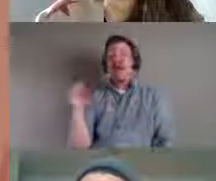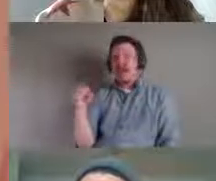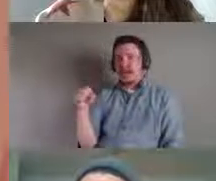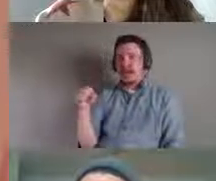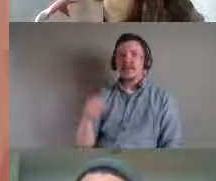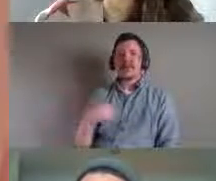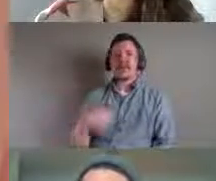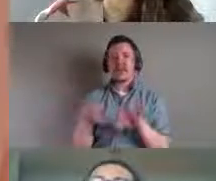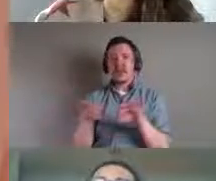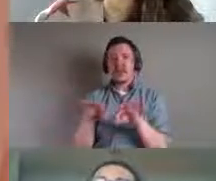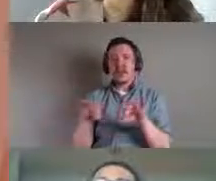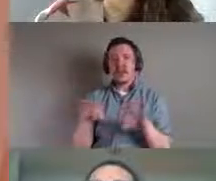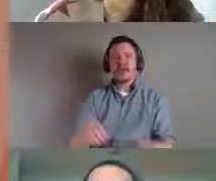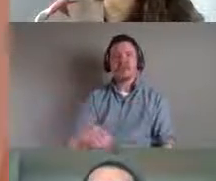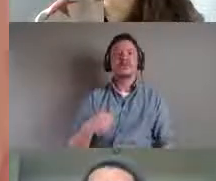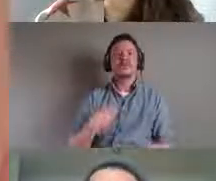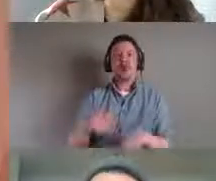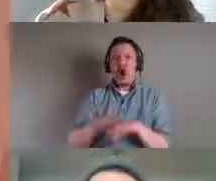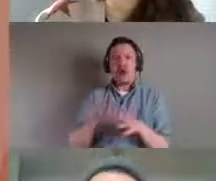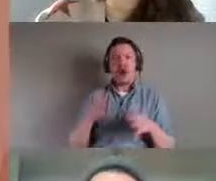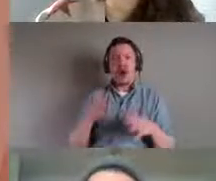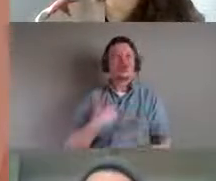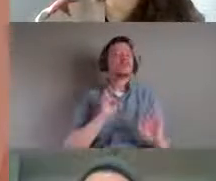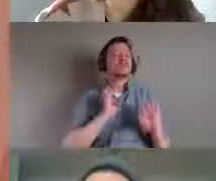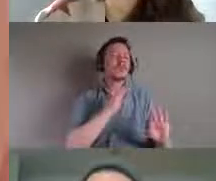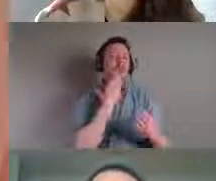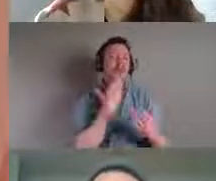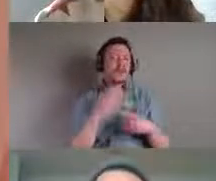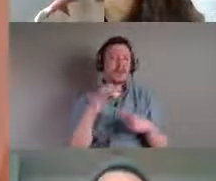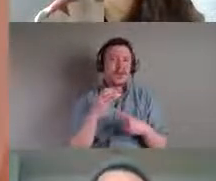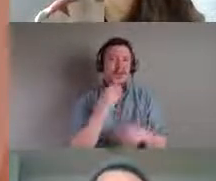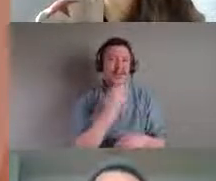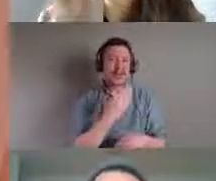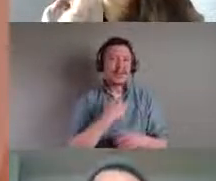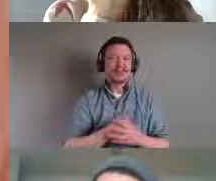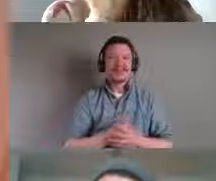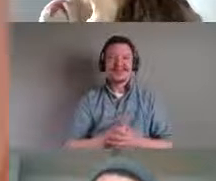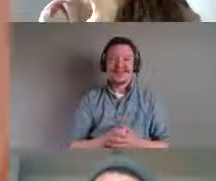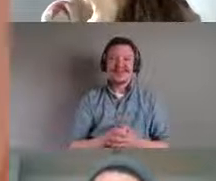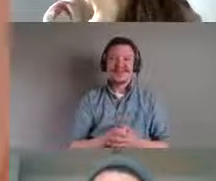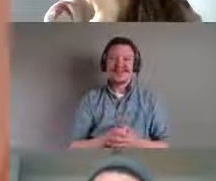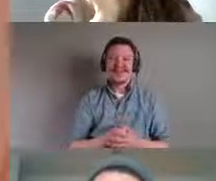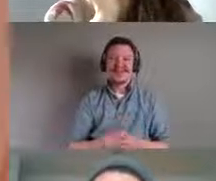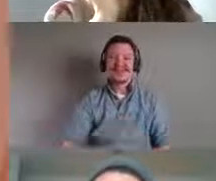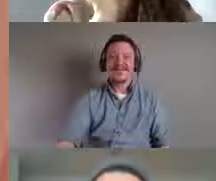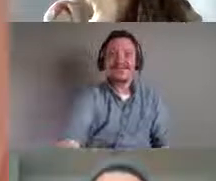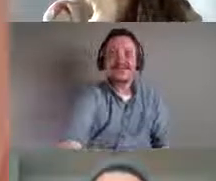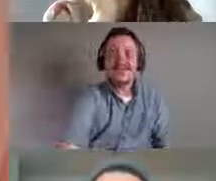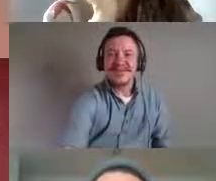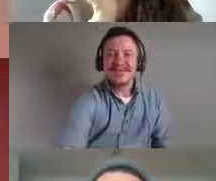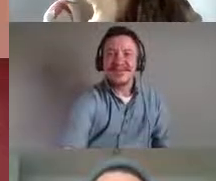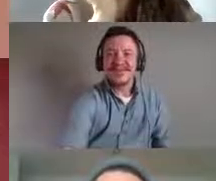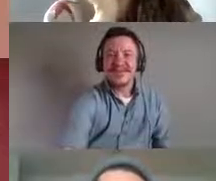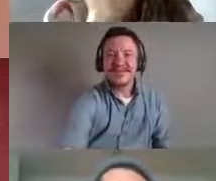captions should be on. Oh, perfect. Thank you. Awesome. Thanks. So yeah.